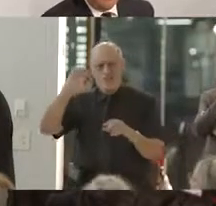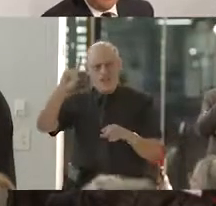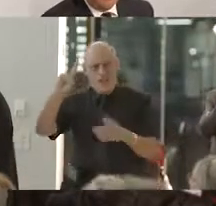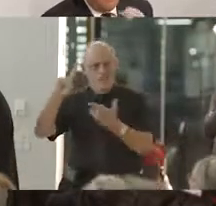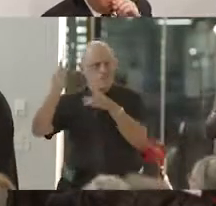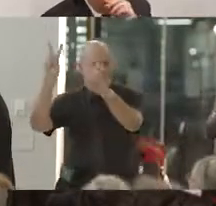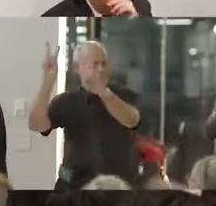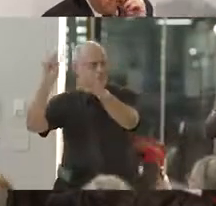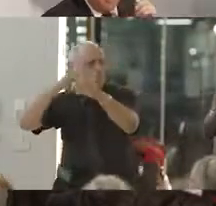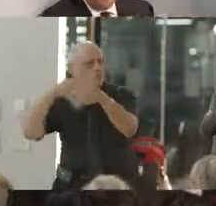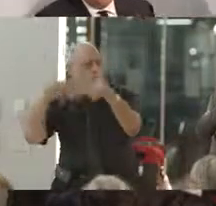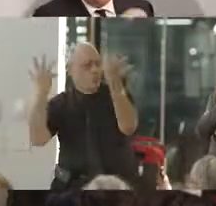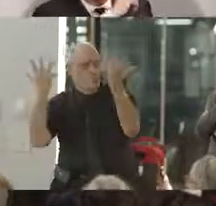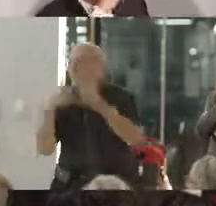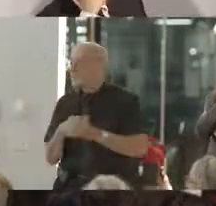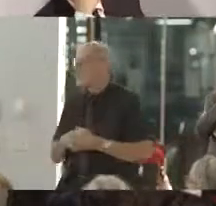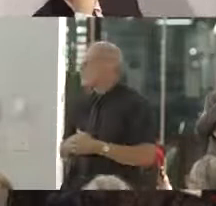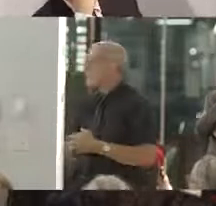like.